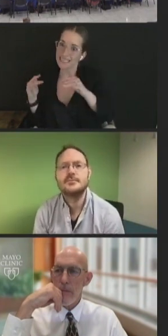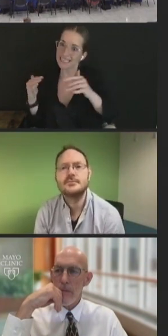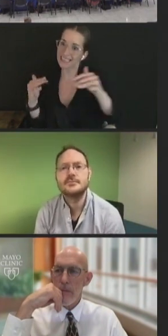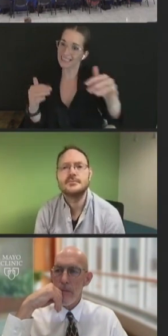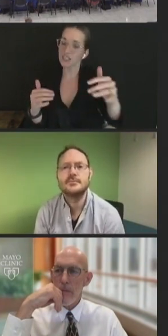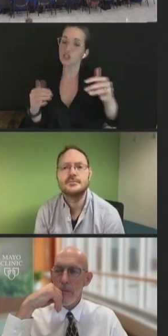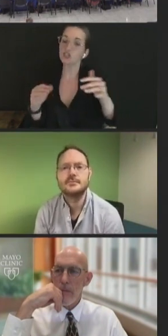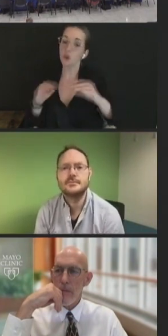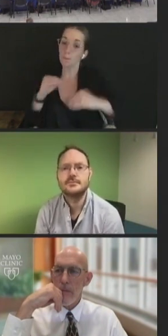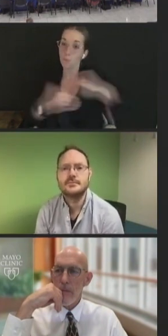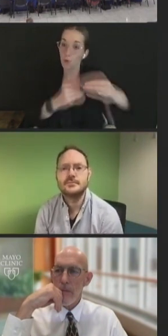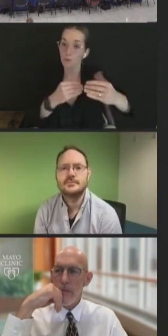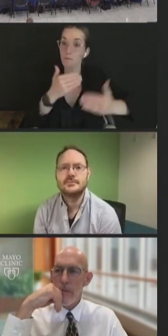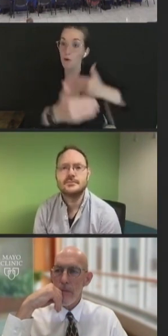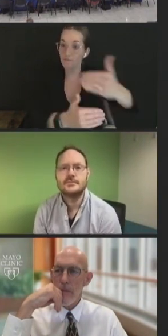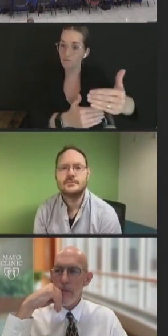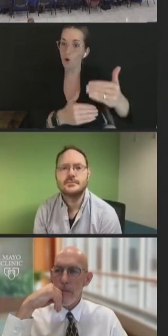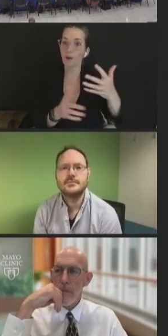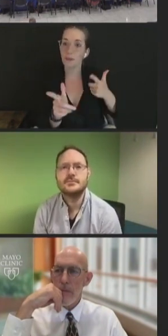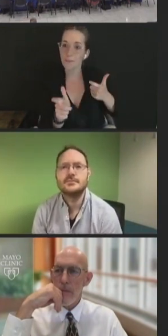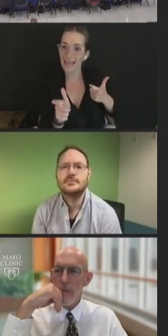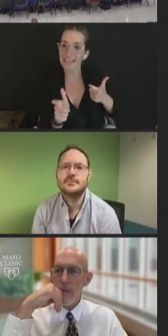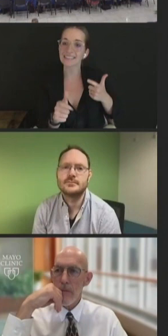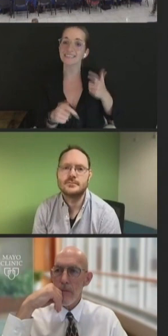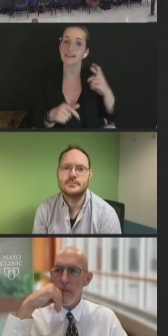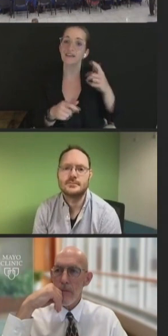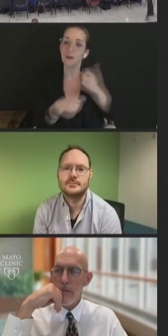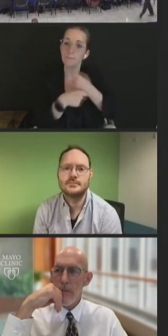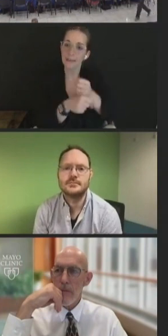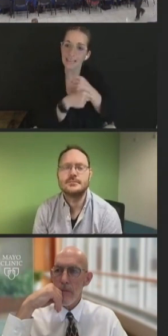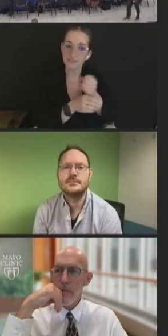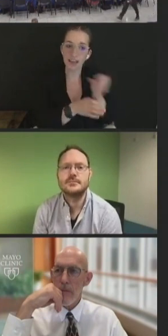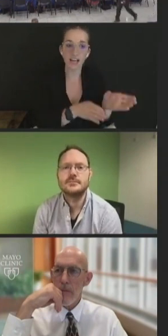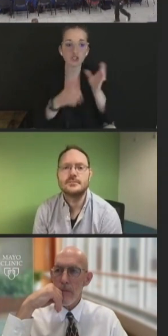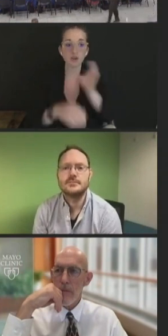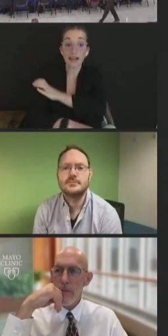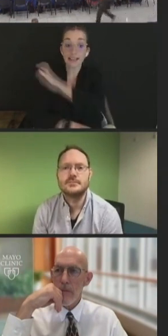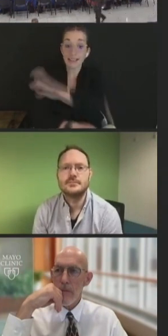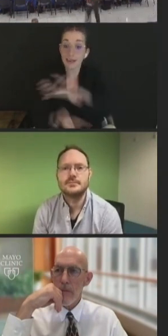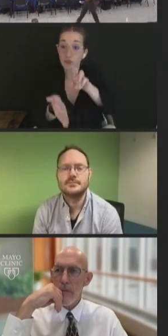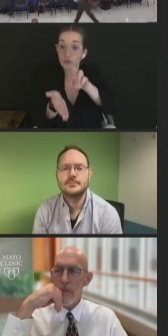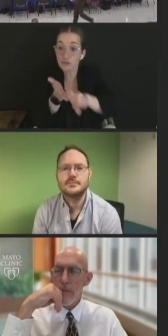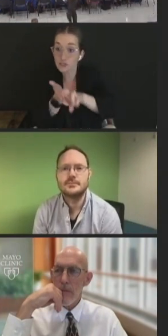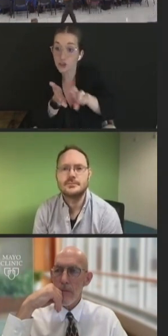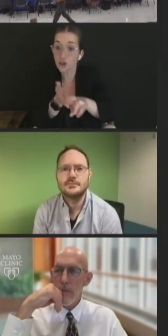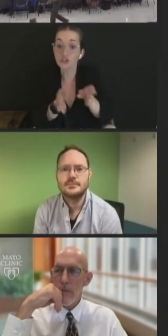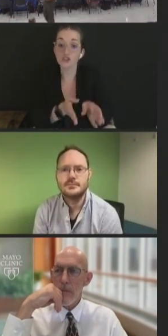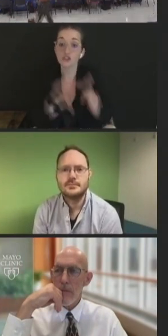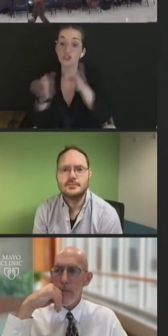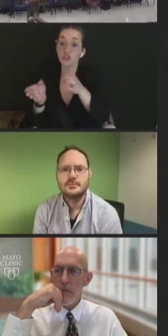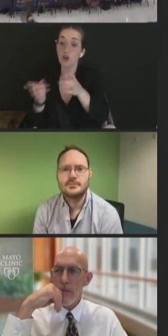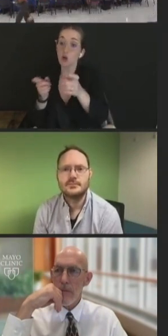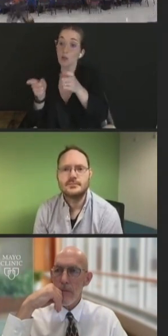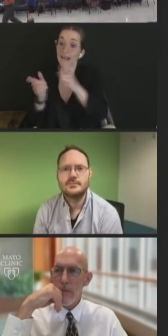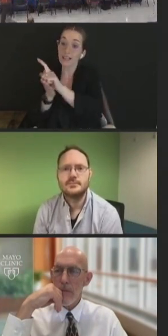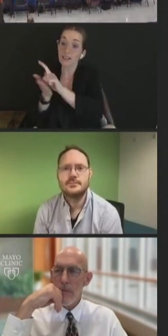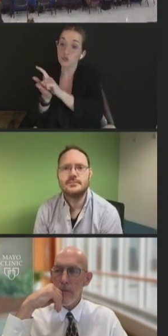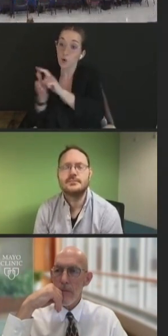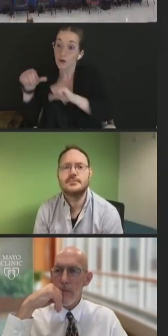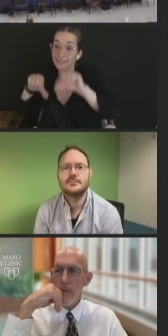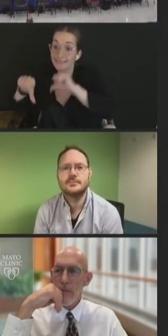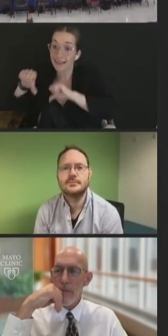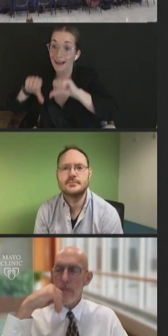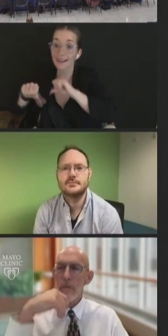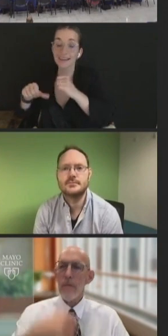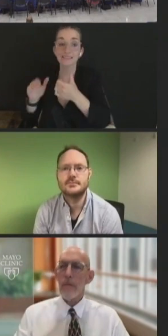of manufacturing. We need to move forward the pace of clinical research. We need to move forward the pace of regulatory science and regulatory